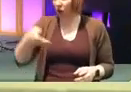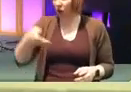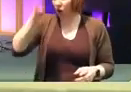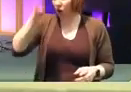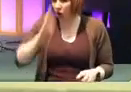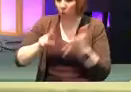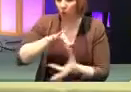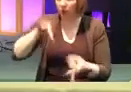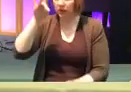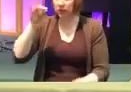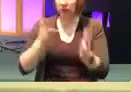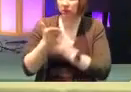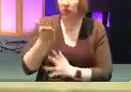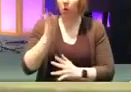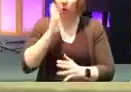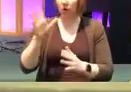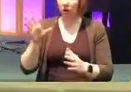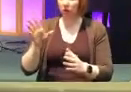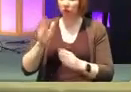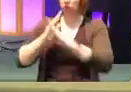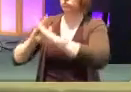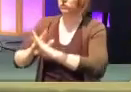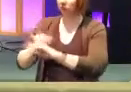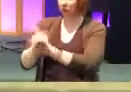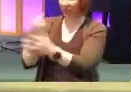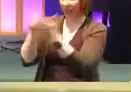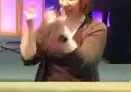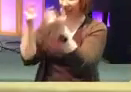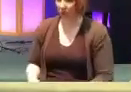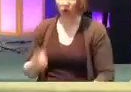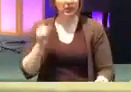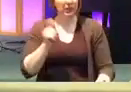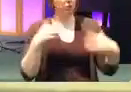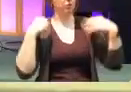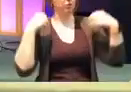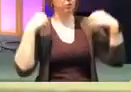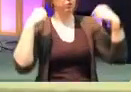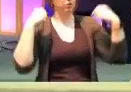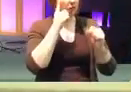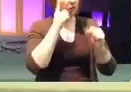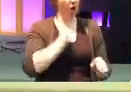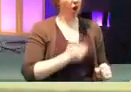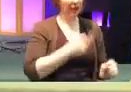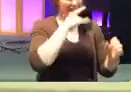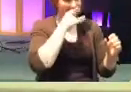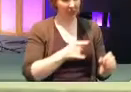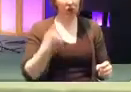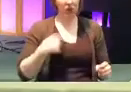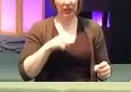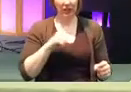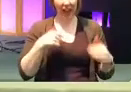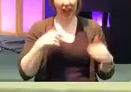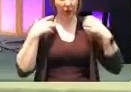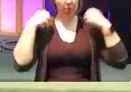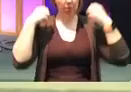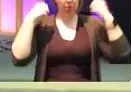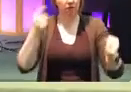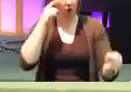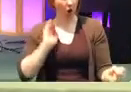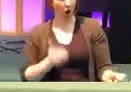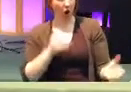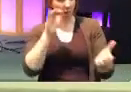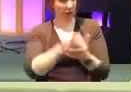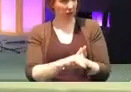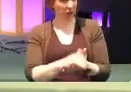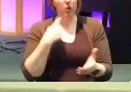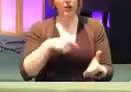Holy Spirit, is going to prevent that from happening. We need to pray bold prayers for our kids. We need to pray bold prayers for our marriages. We